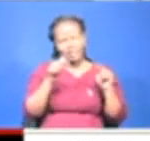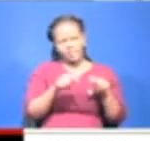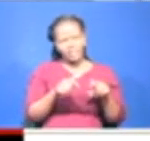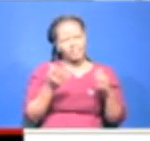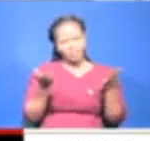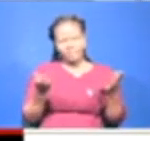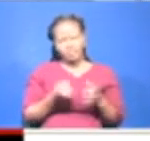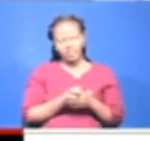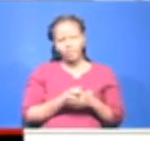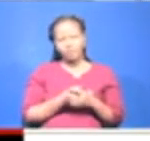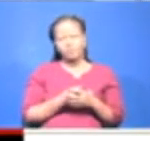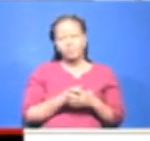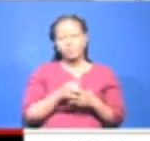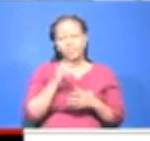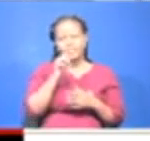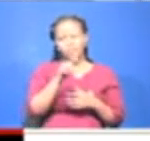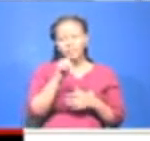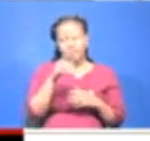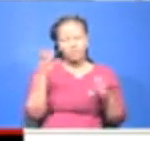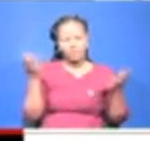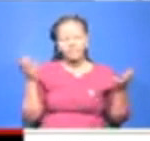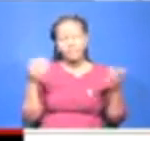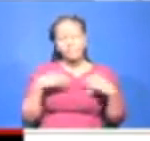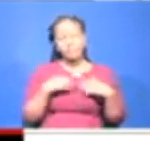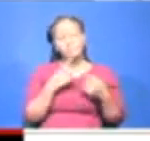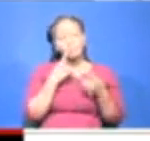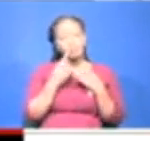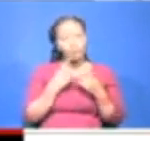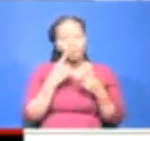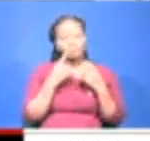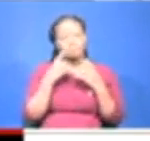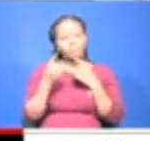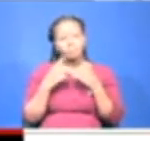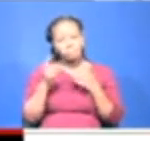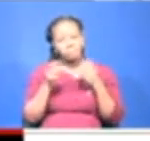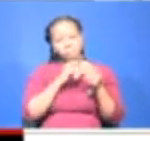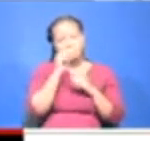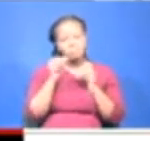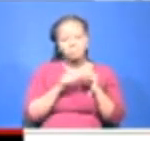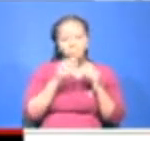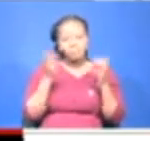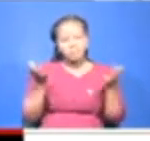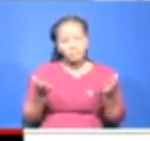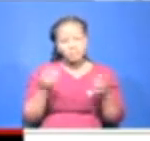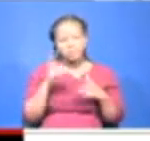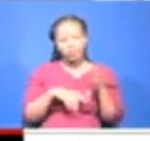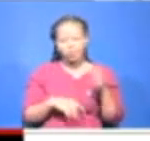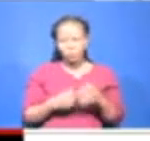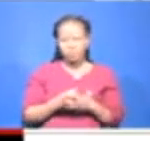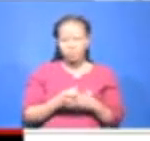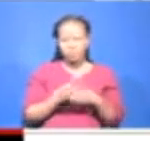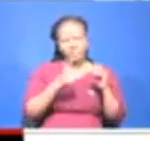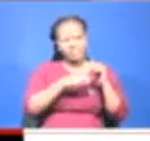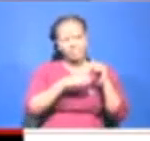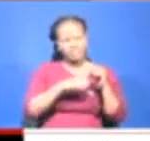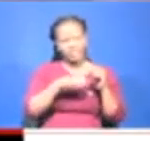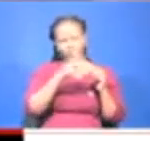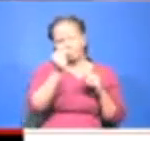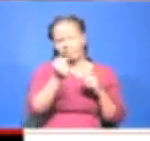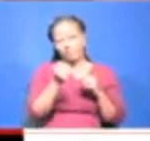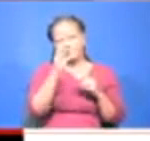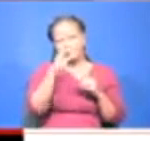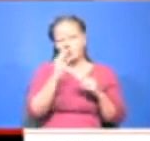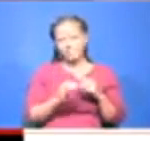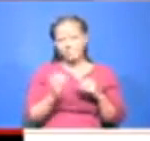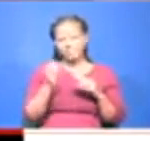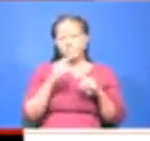know, the average age, and this is something that has been talked about, the average age of a Kenyan farmer is 65. I mean, that is a person who